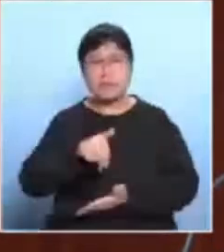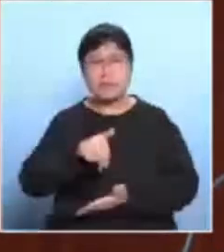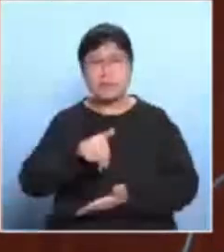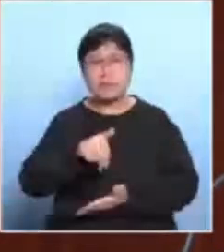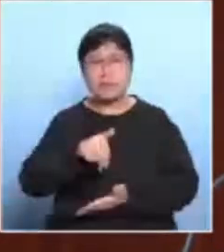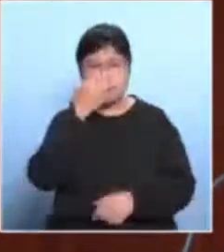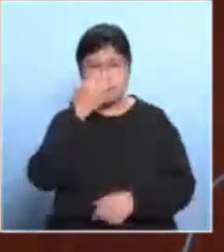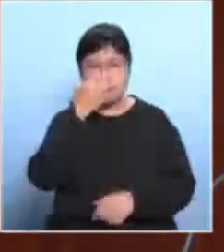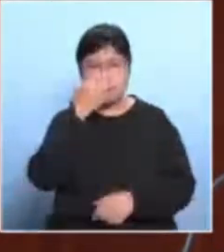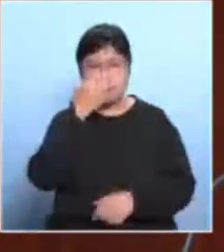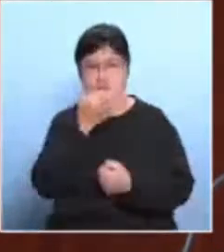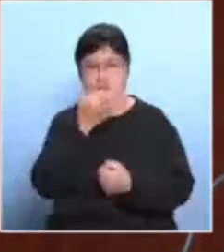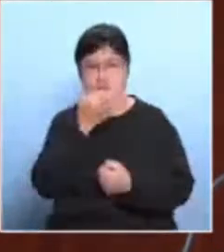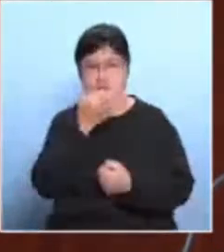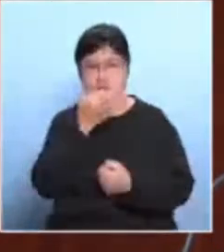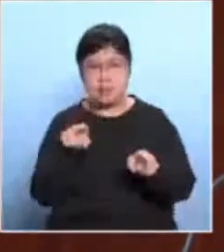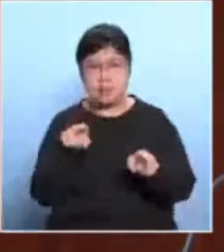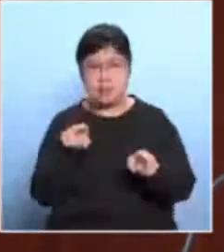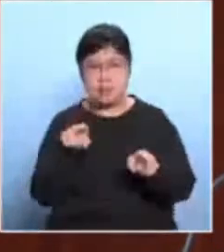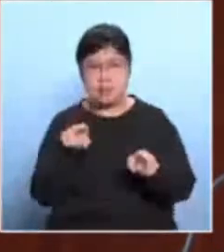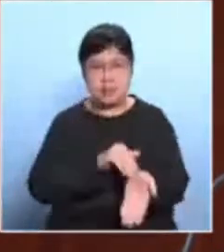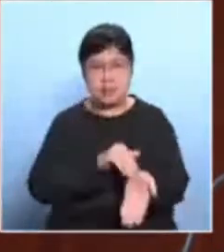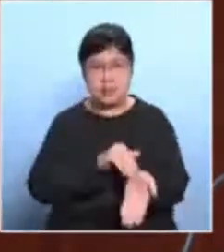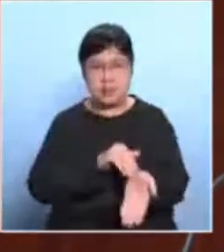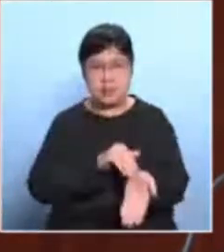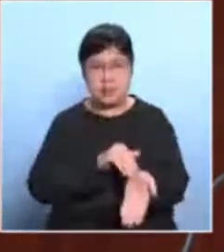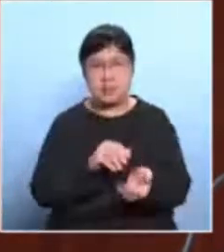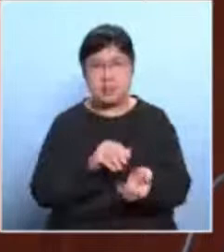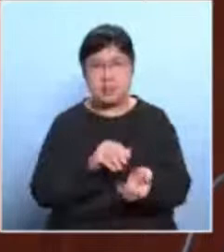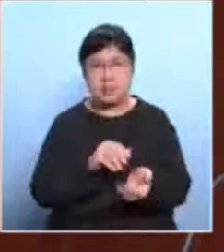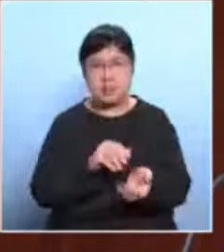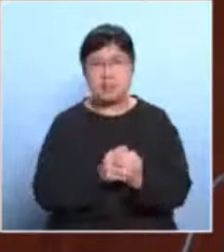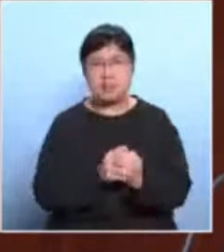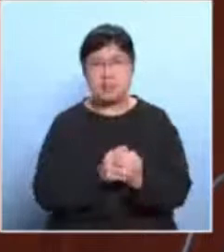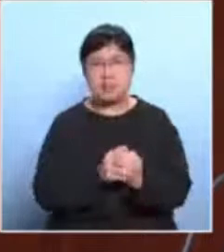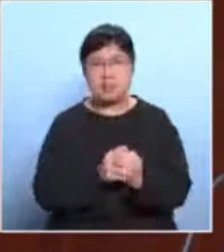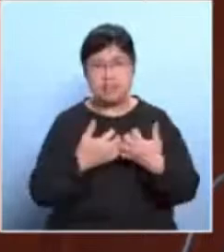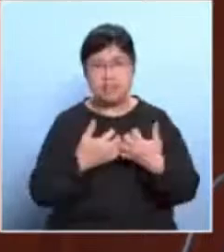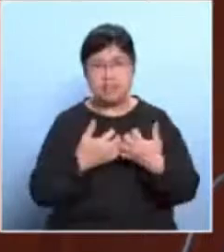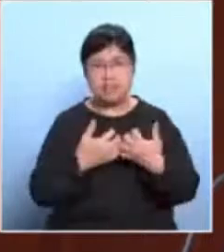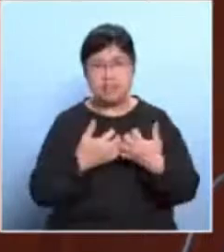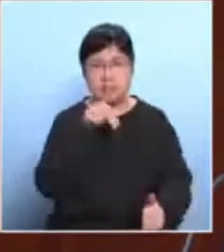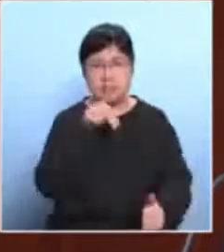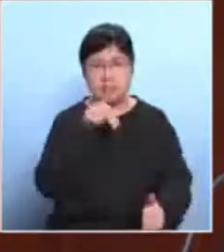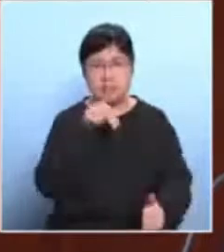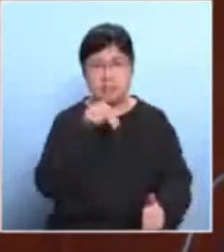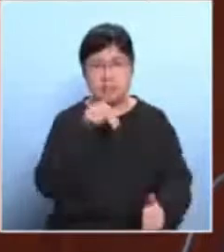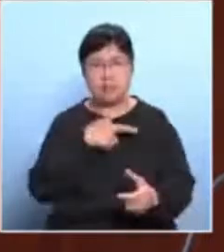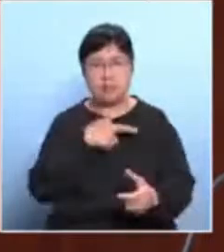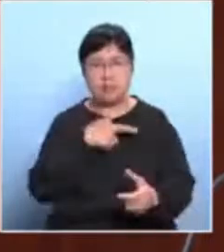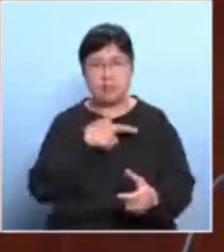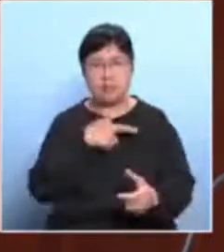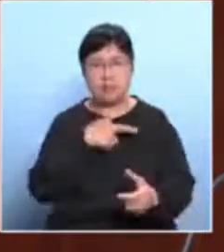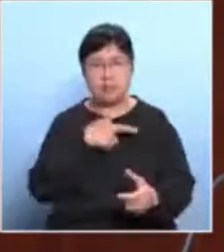for Medical Products Regulation, or CMPR.